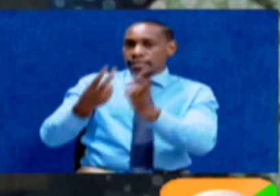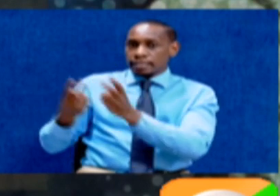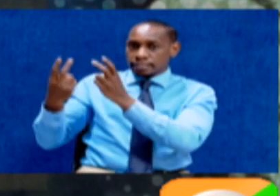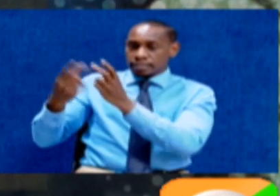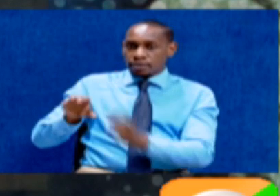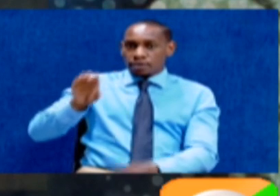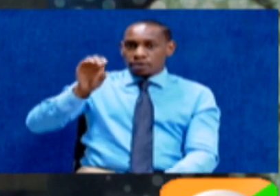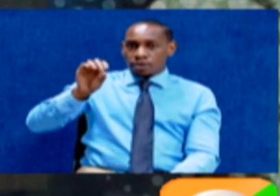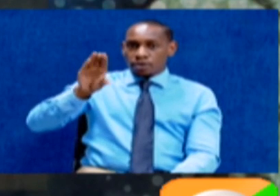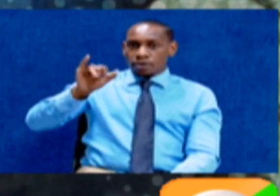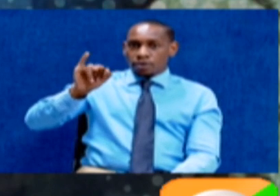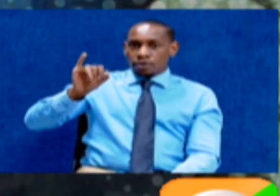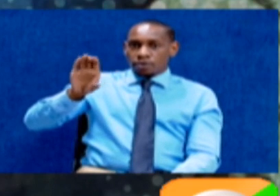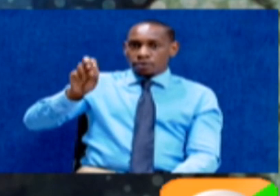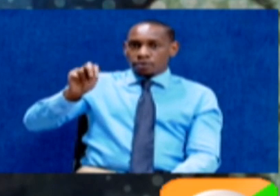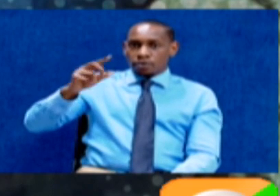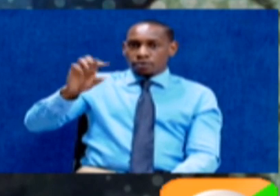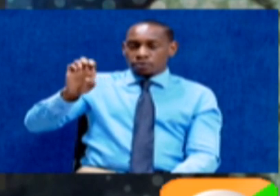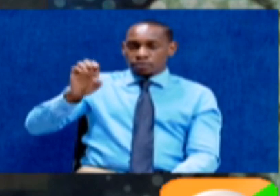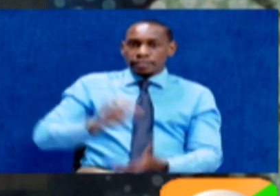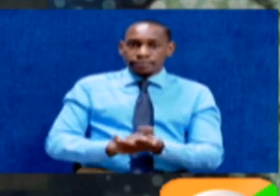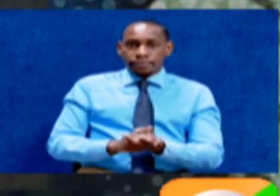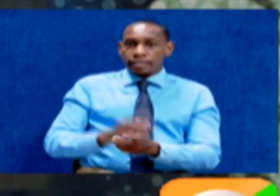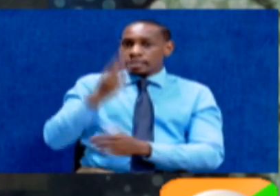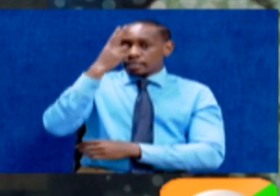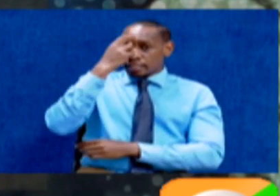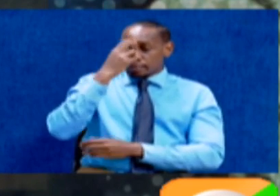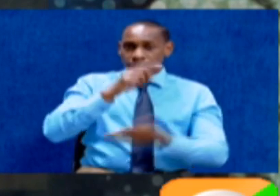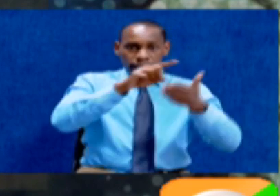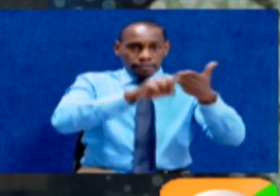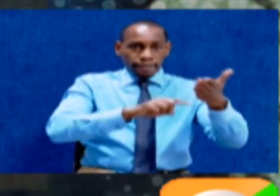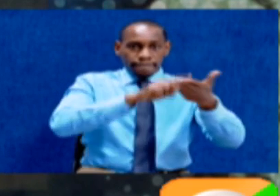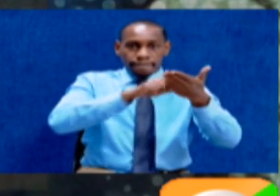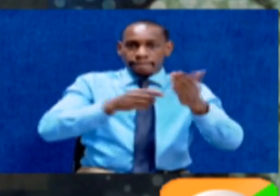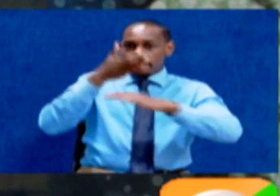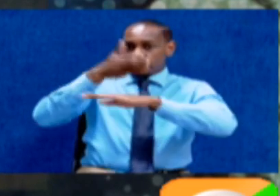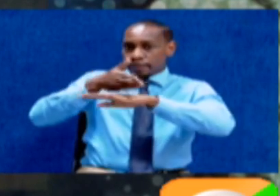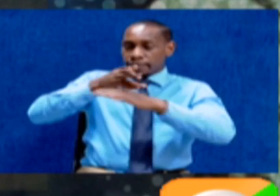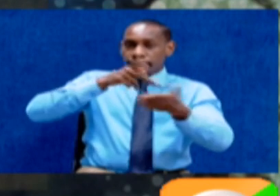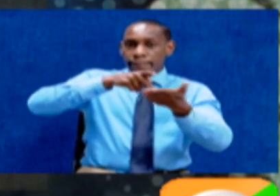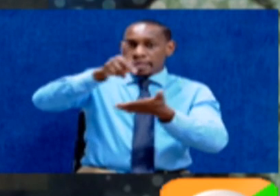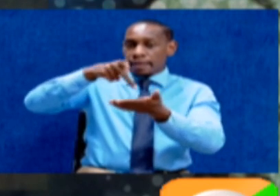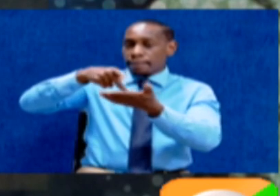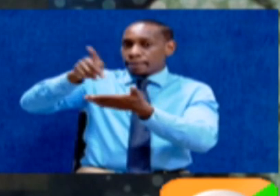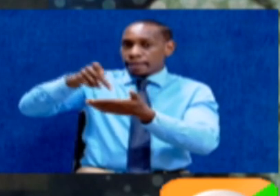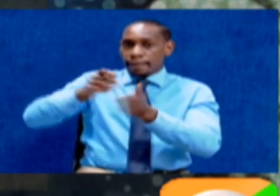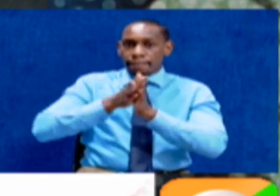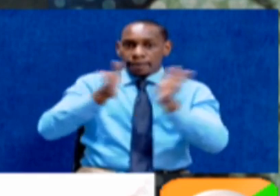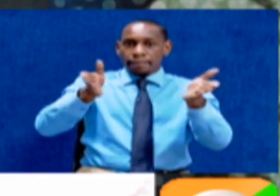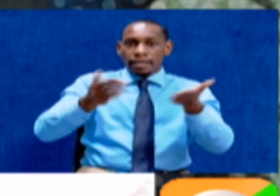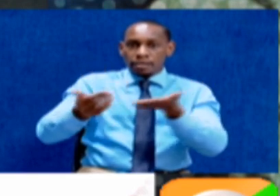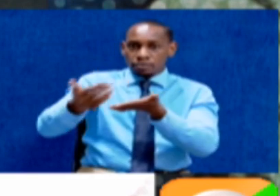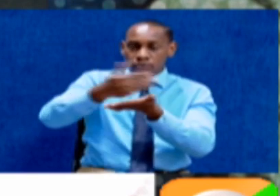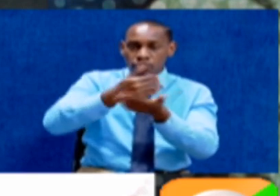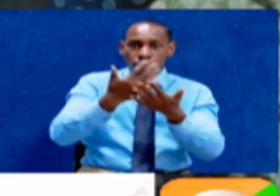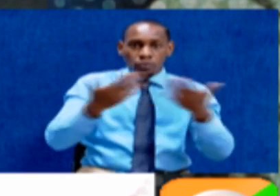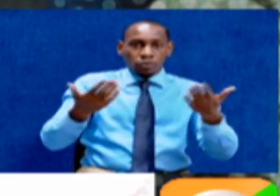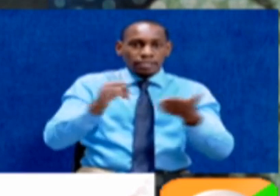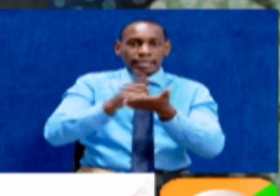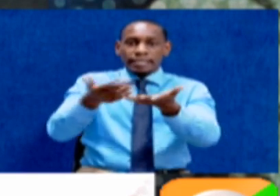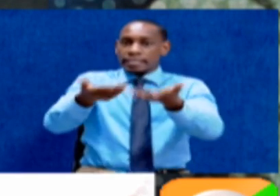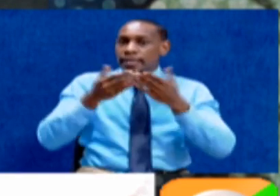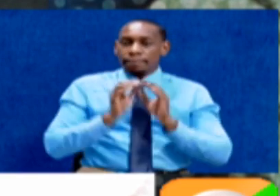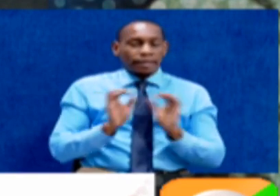Ochieng of Deskench Investments. The suspects will be charged with fraudulently making payments from public revenue for goods